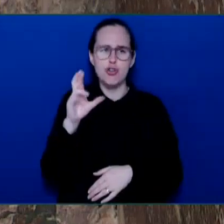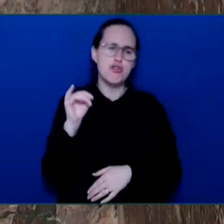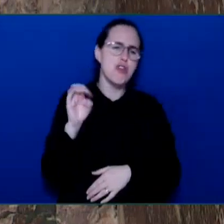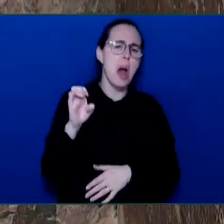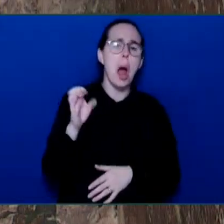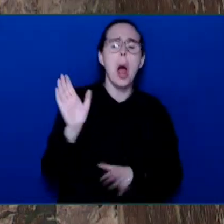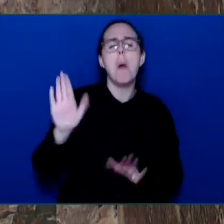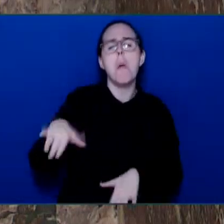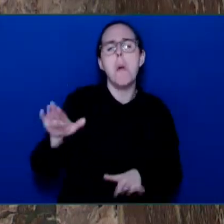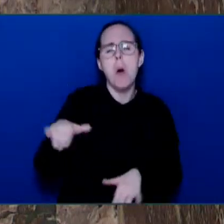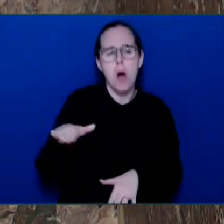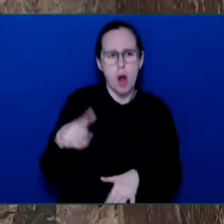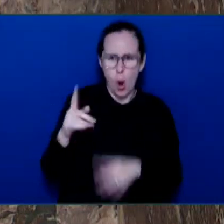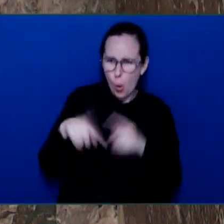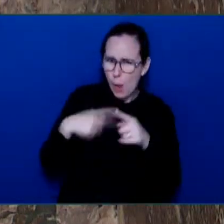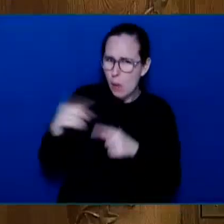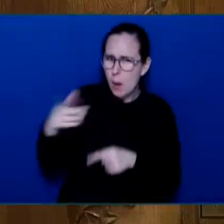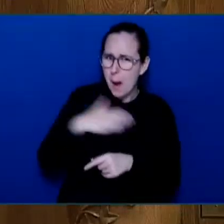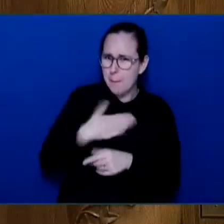consequences?